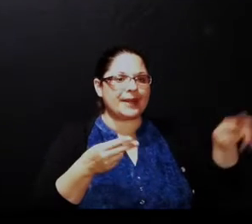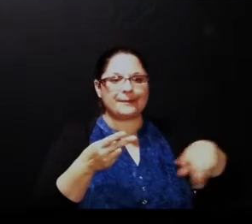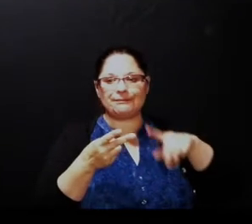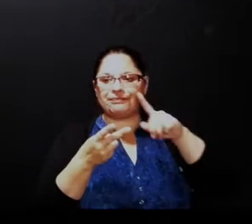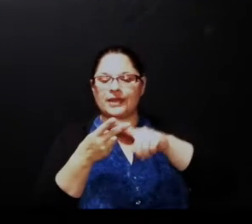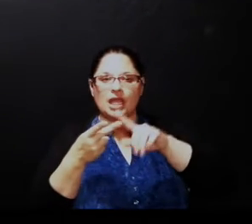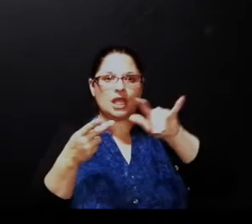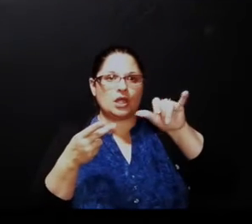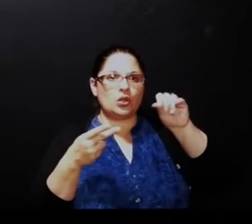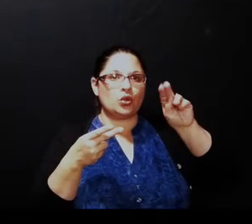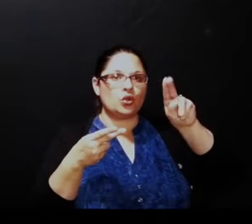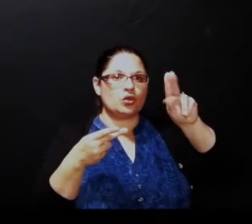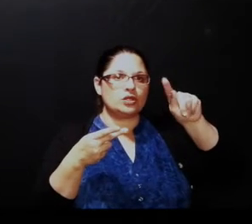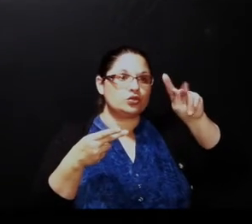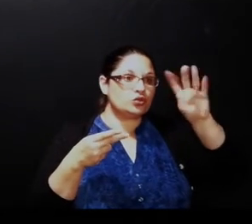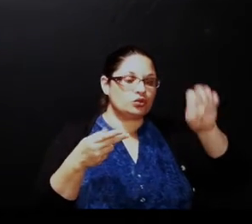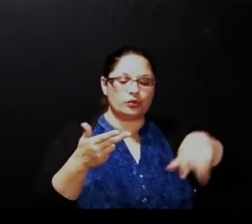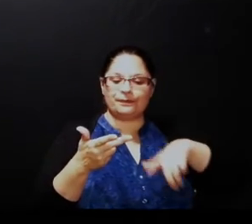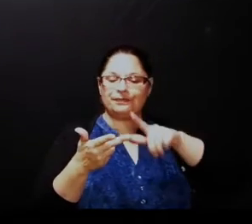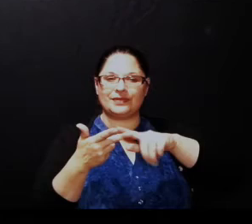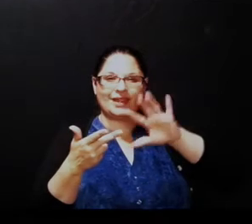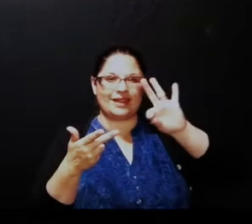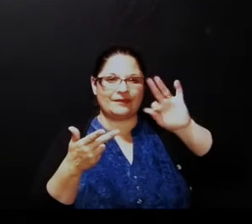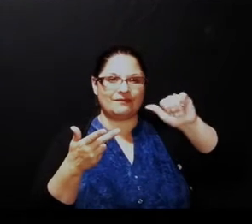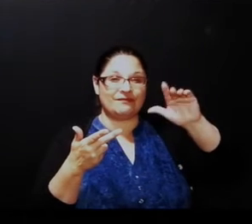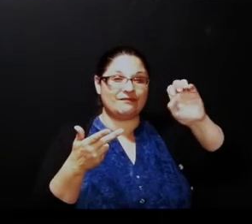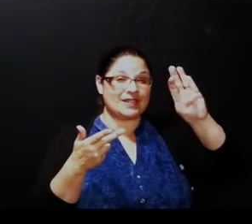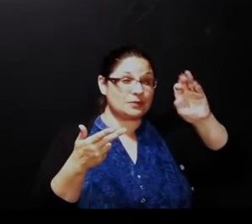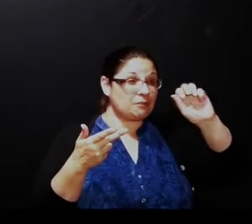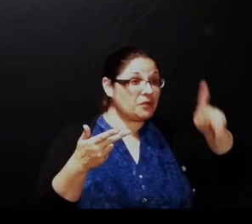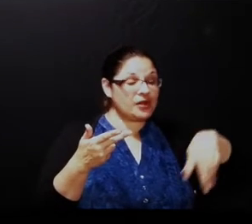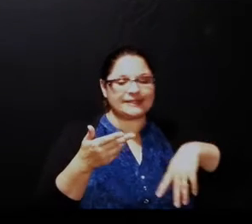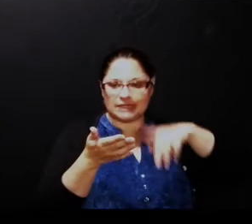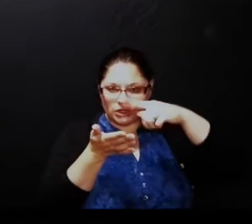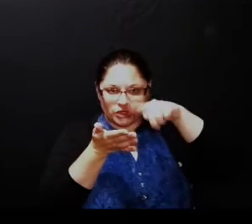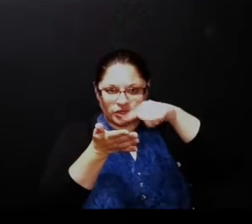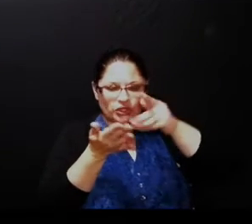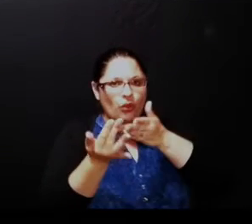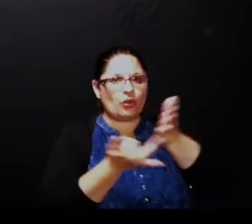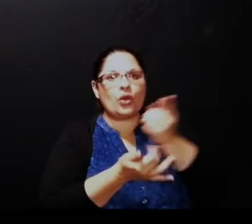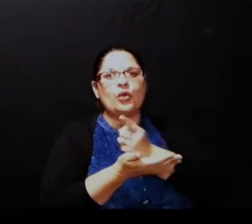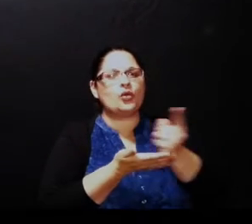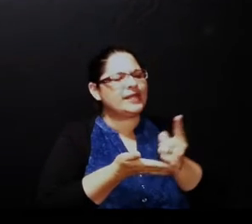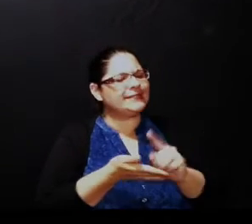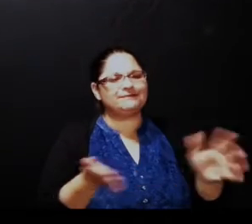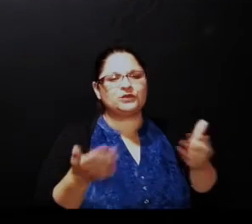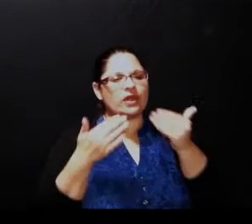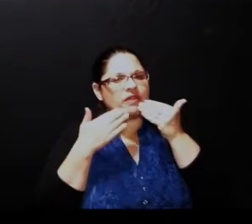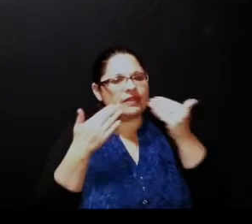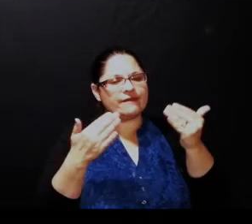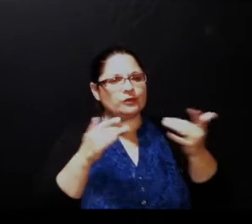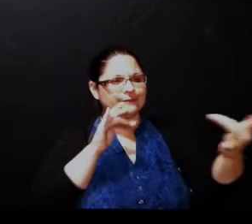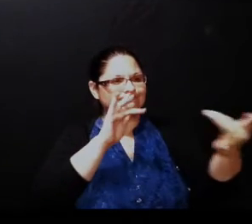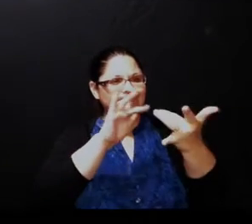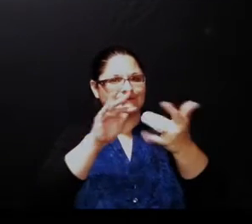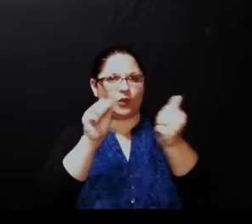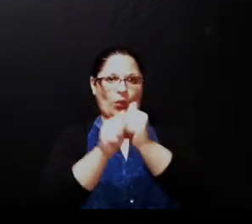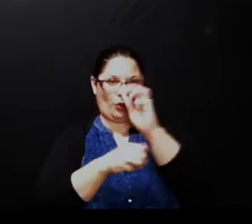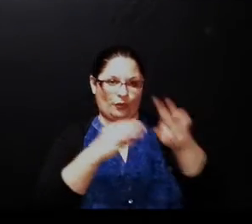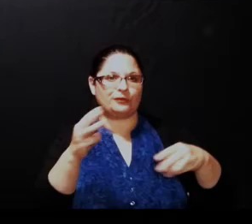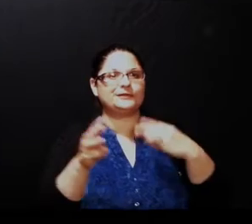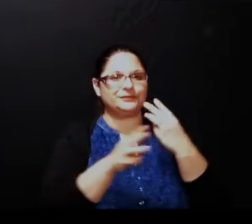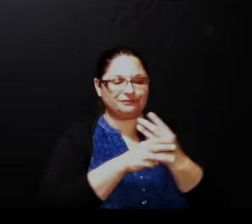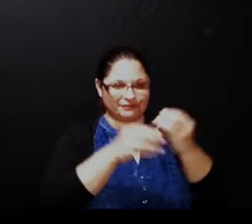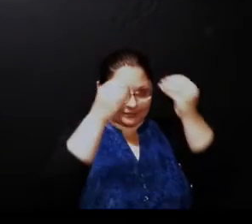not just live, but throughout the week. Grateful, we appreciate it, and we're thankful to have a touch in the world with the gospel of